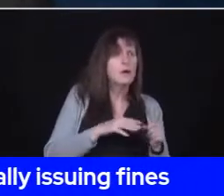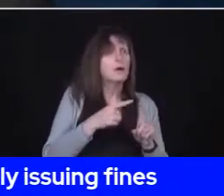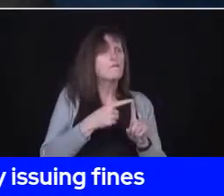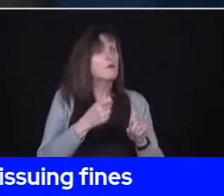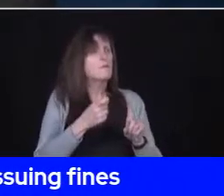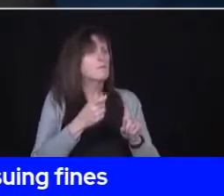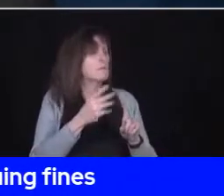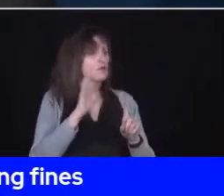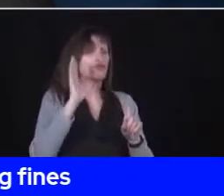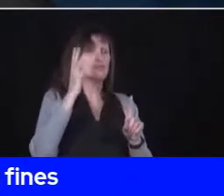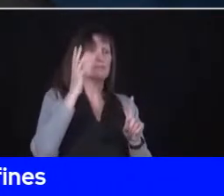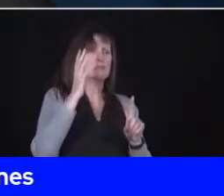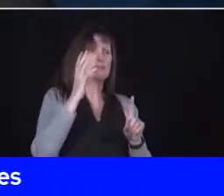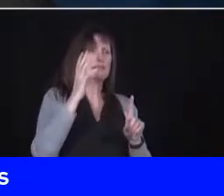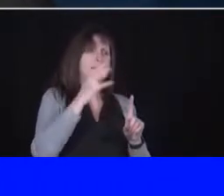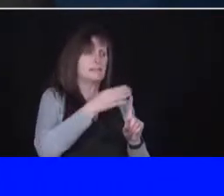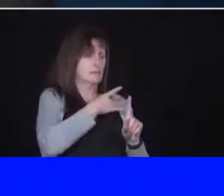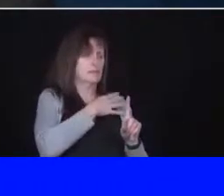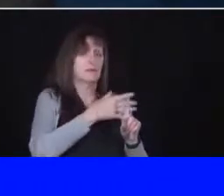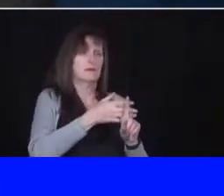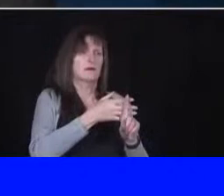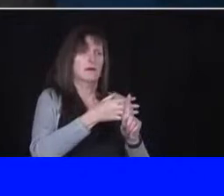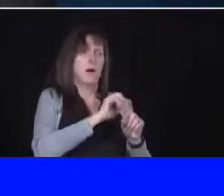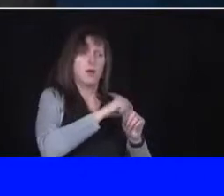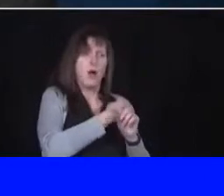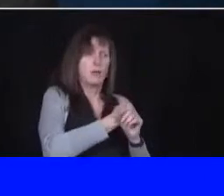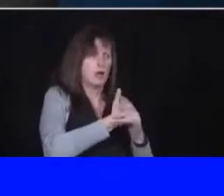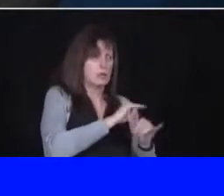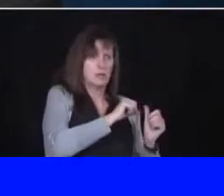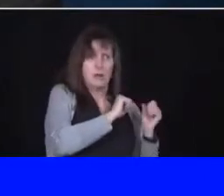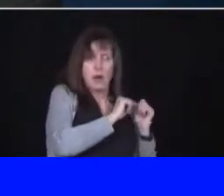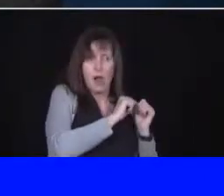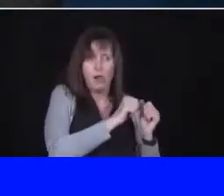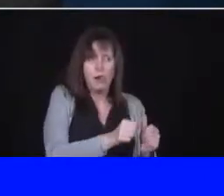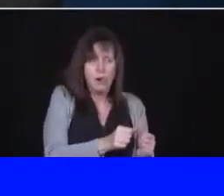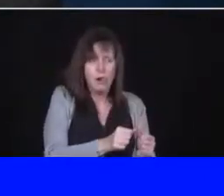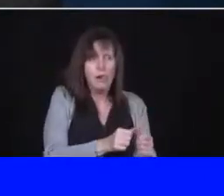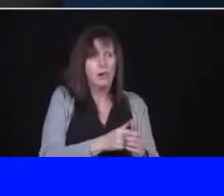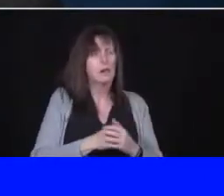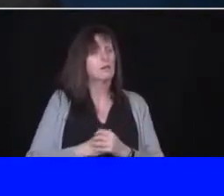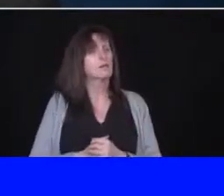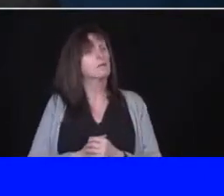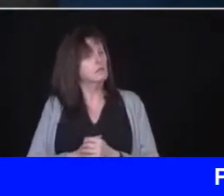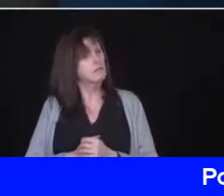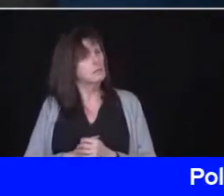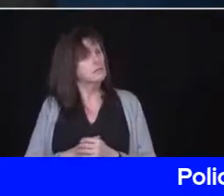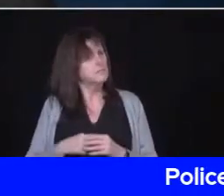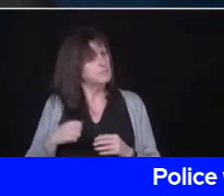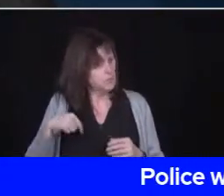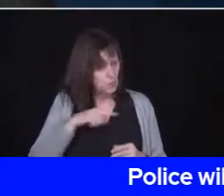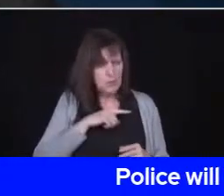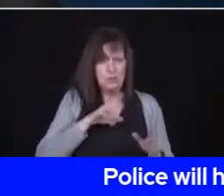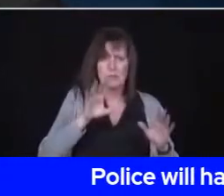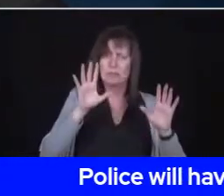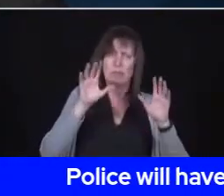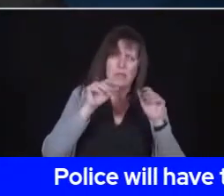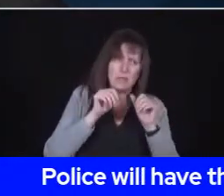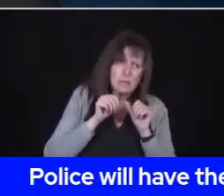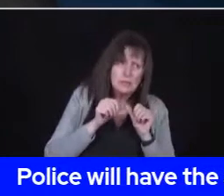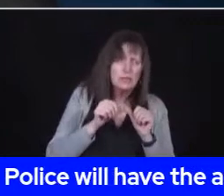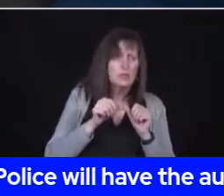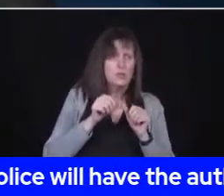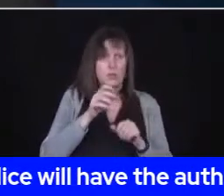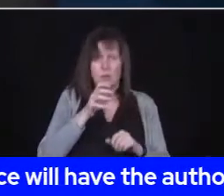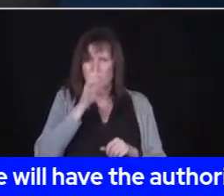and continuing. So we continue to ramp up as necessary and doing it at the right time and the right way. We've been following, as I noted